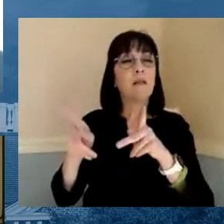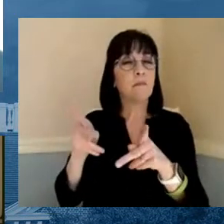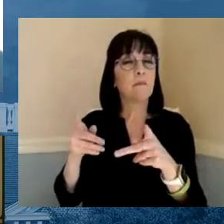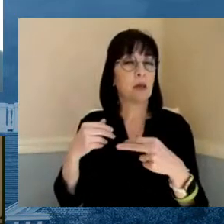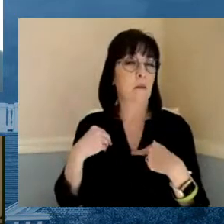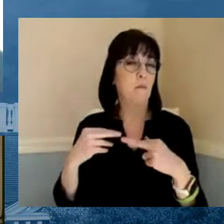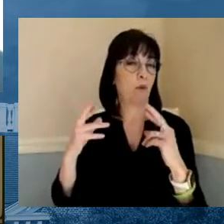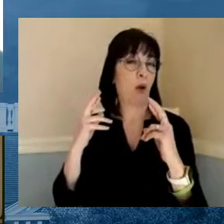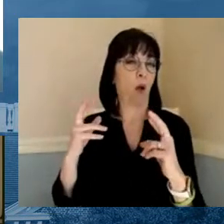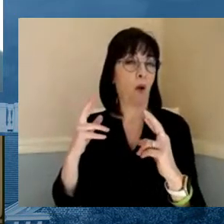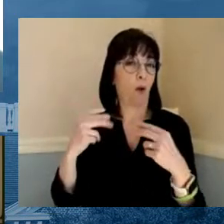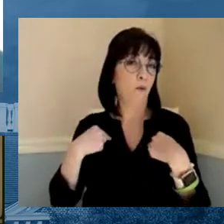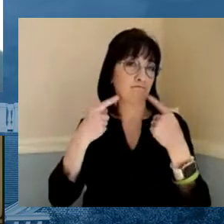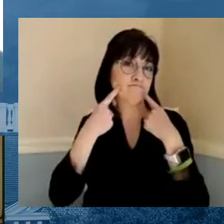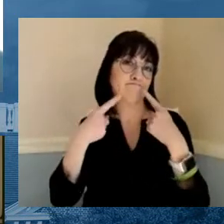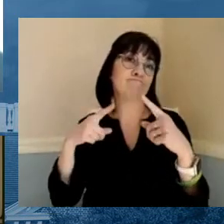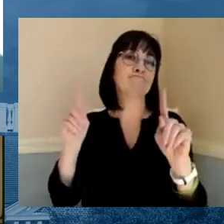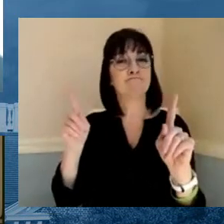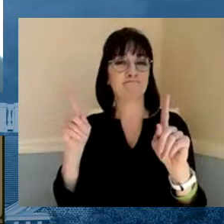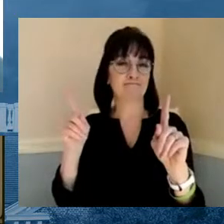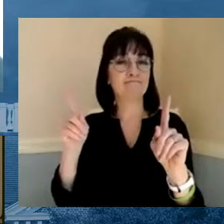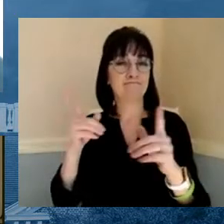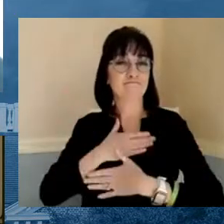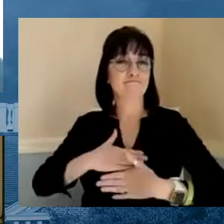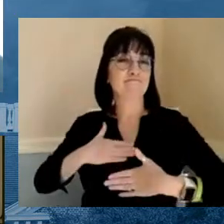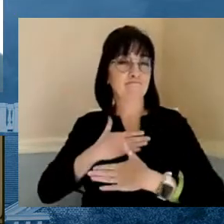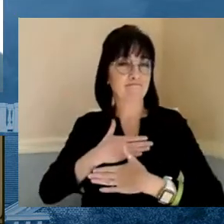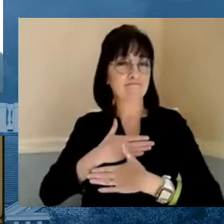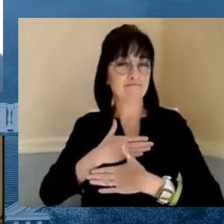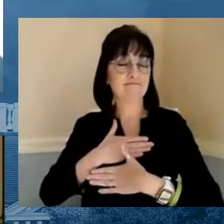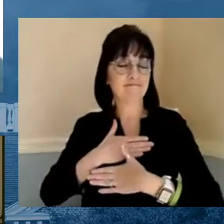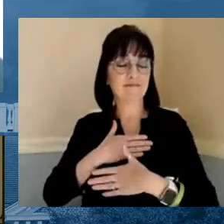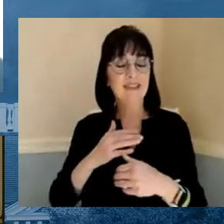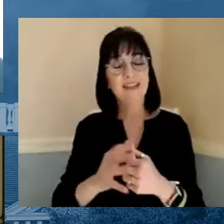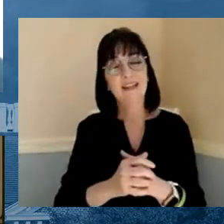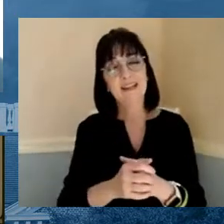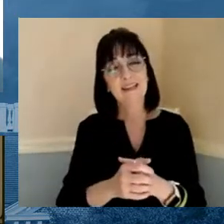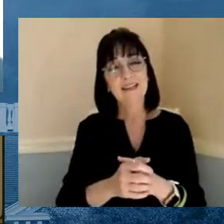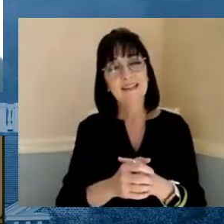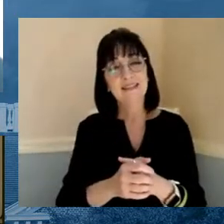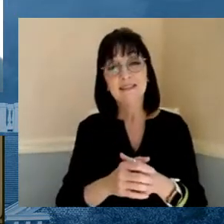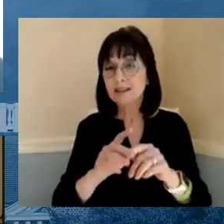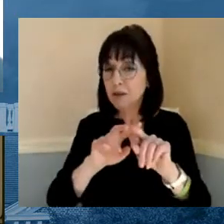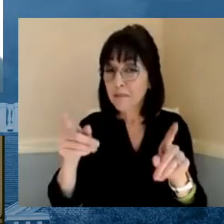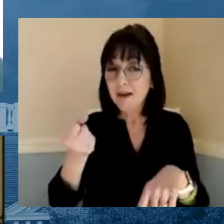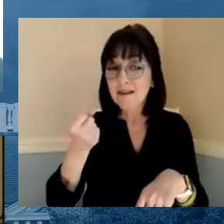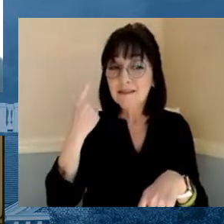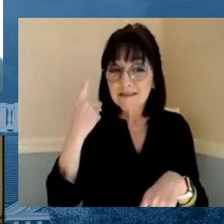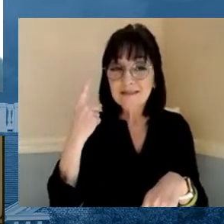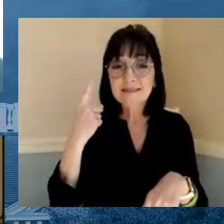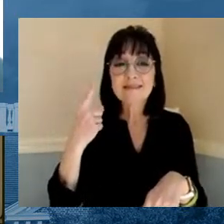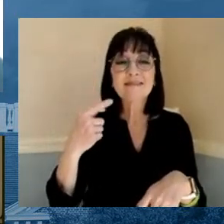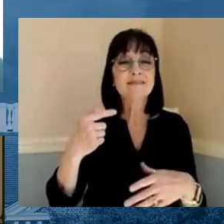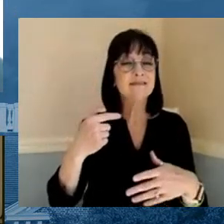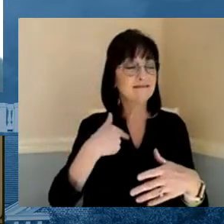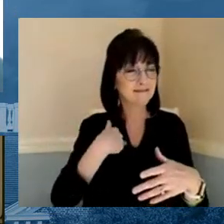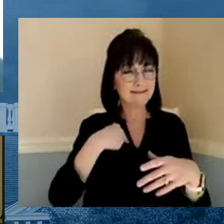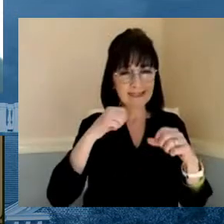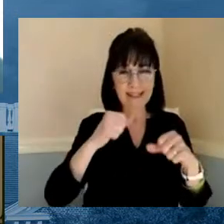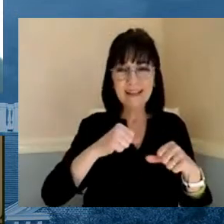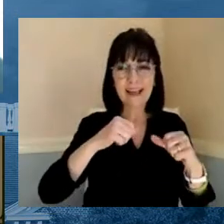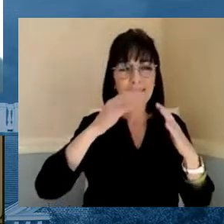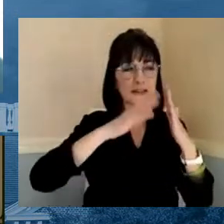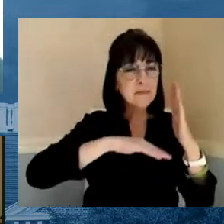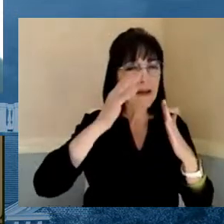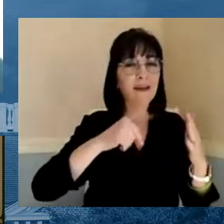So far, this has rendered a person that is equally skilled to make a souffle, paint large abstract paintings,